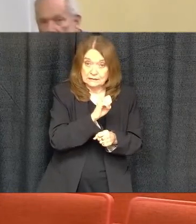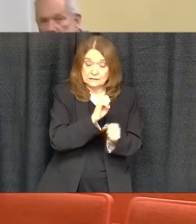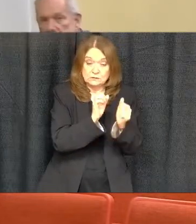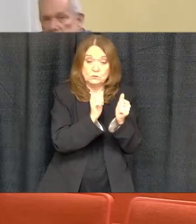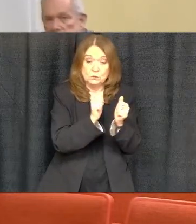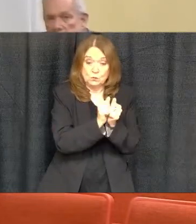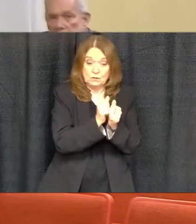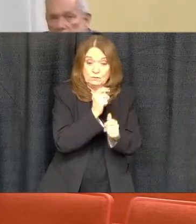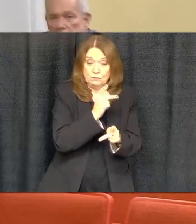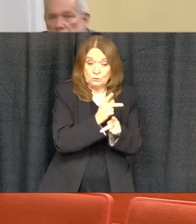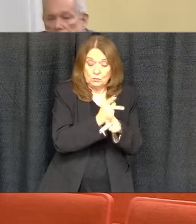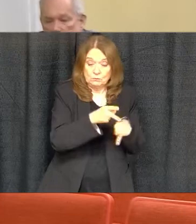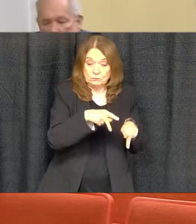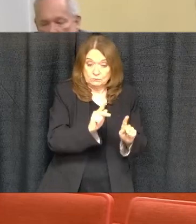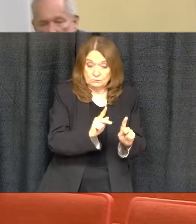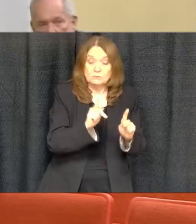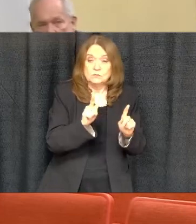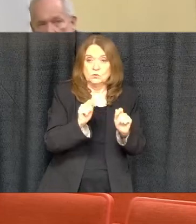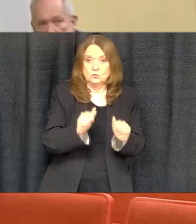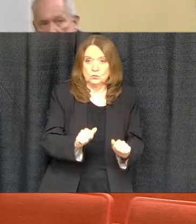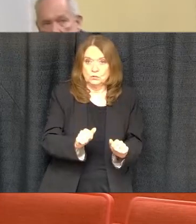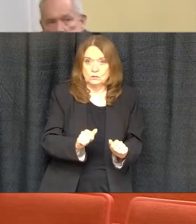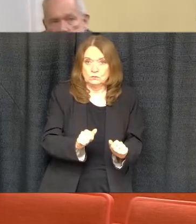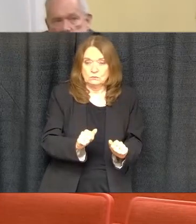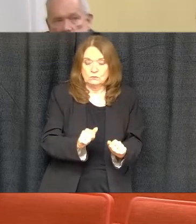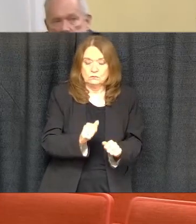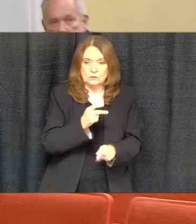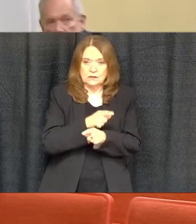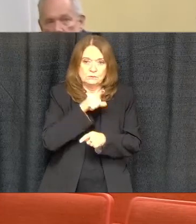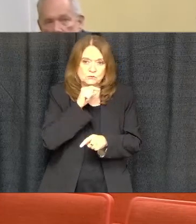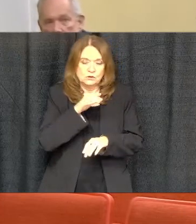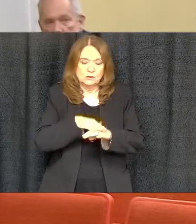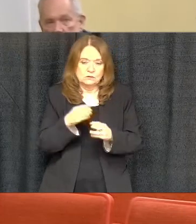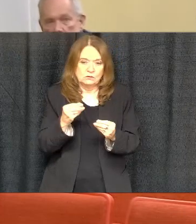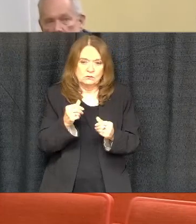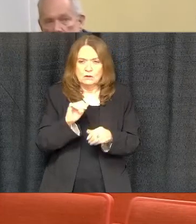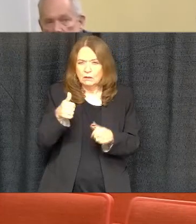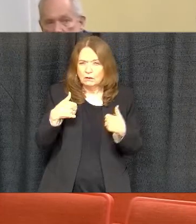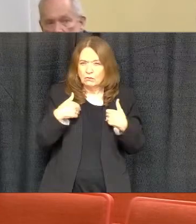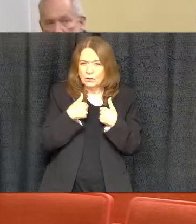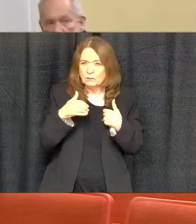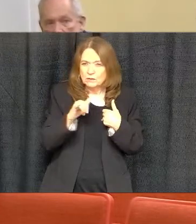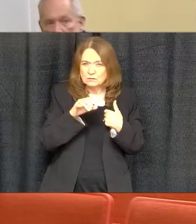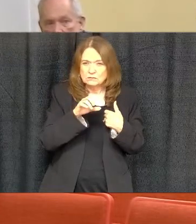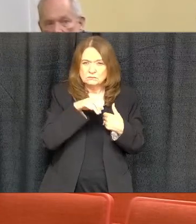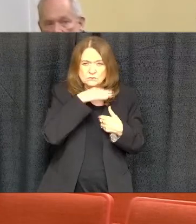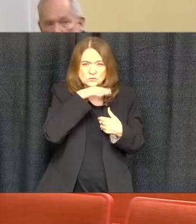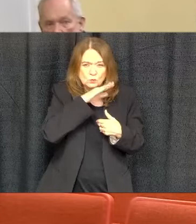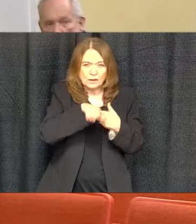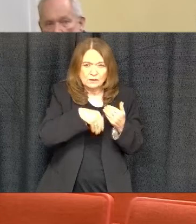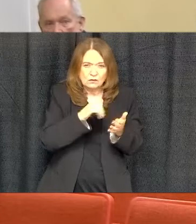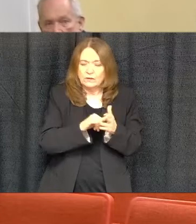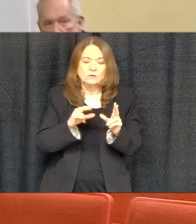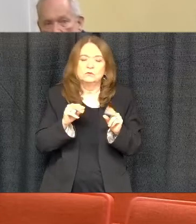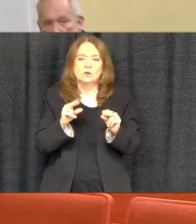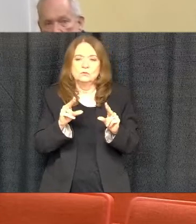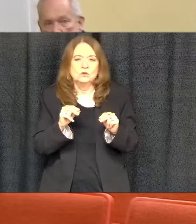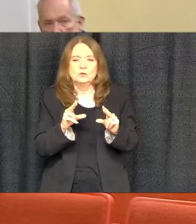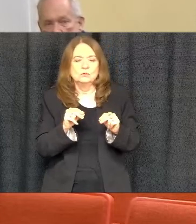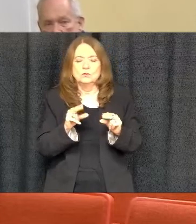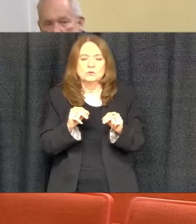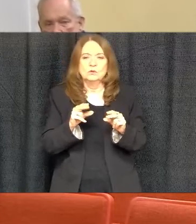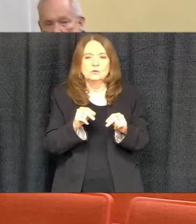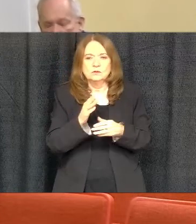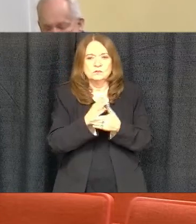owner's permission, you could keep chickens on the property as well. Chickens and other animals as well, swines and all of them too? No, Oh, I think okay. there's some